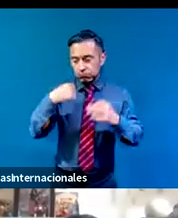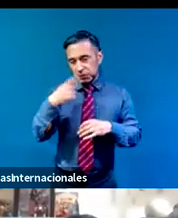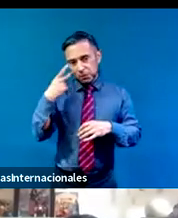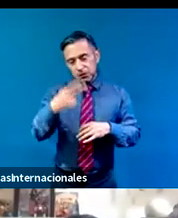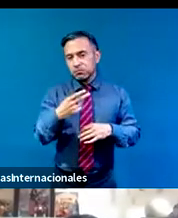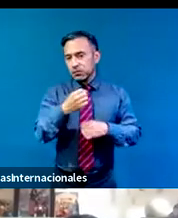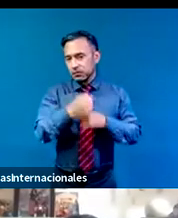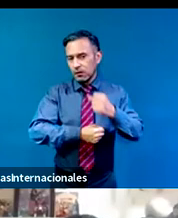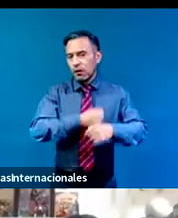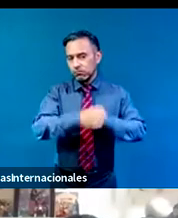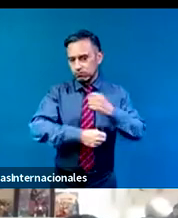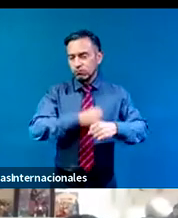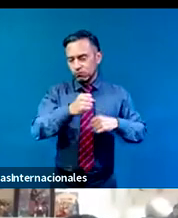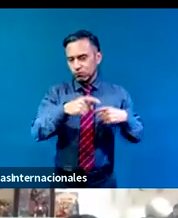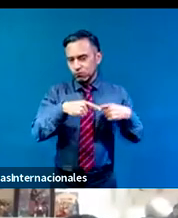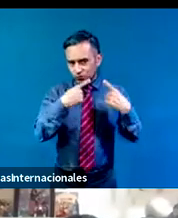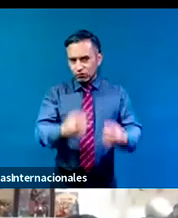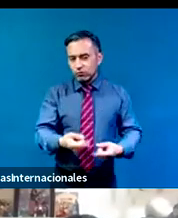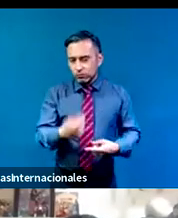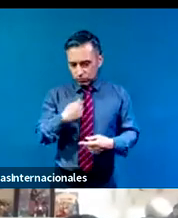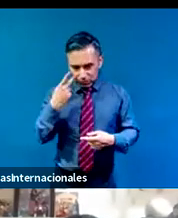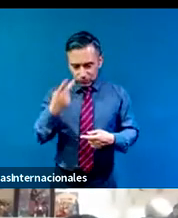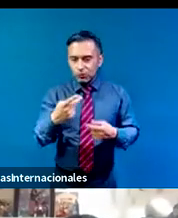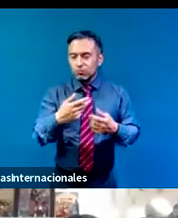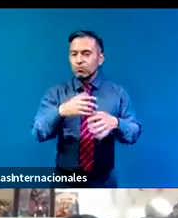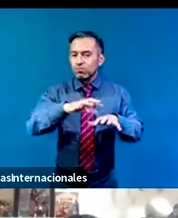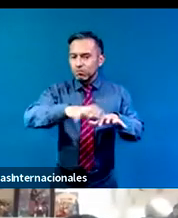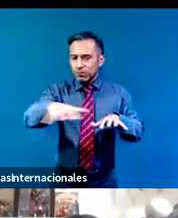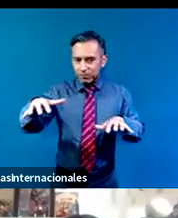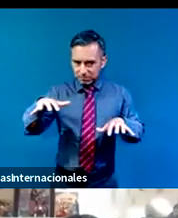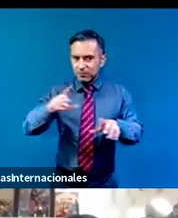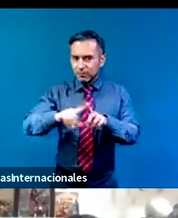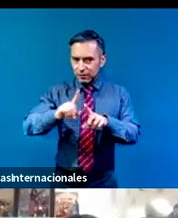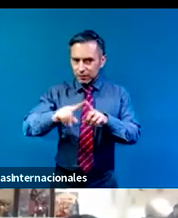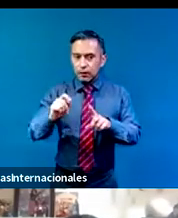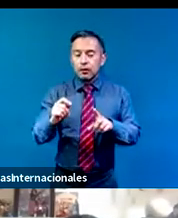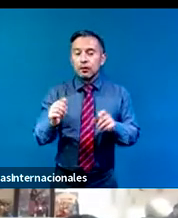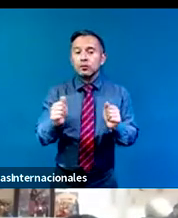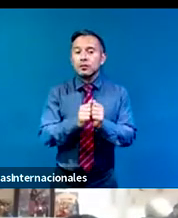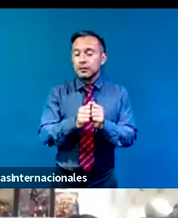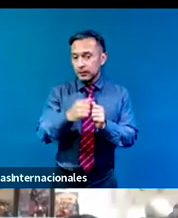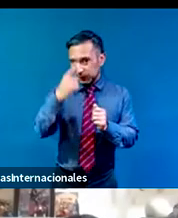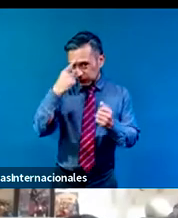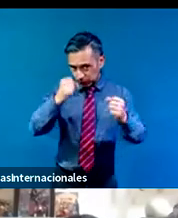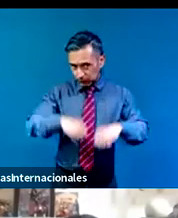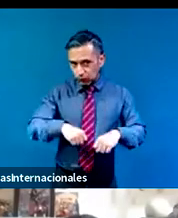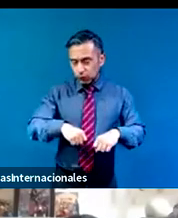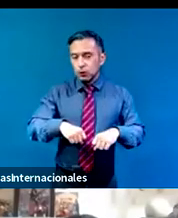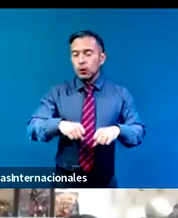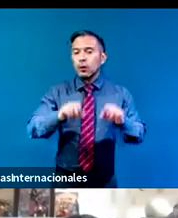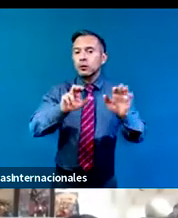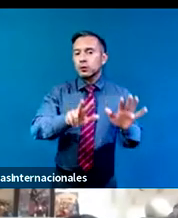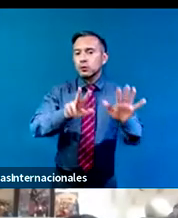many countries of ILO Convention 189, where we have a long way to go for the rights of domestic workers.